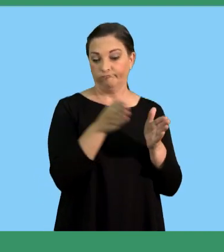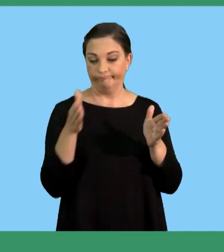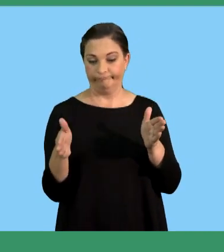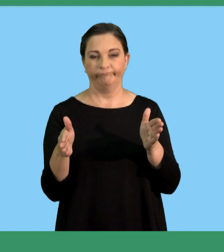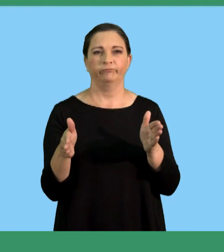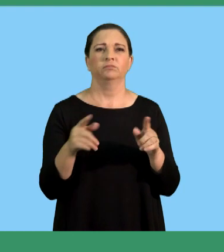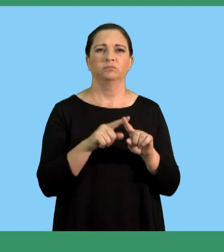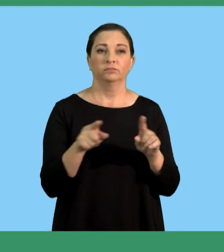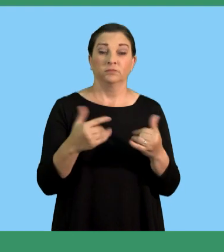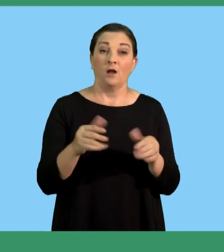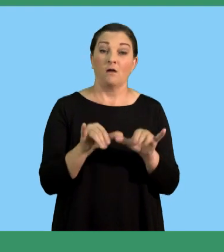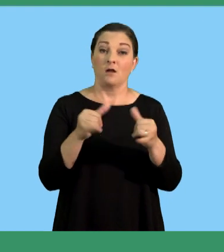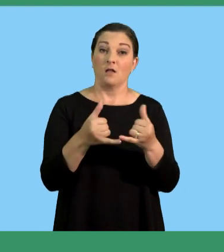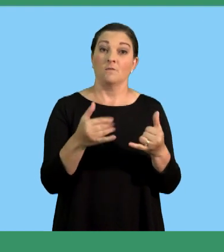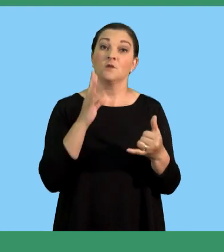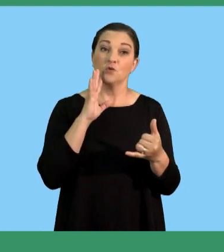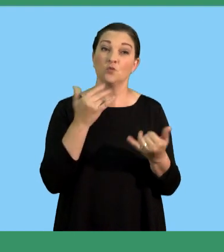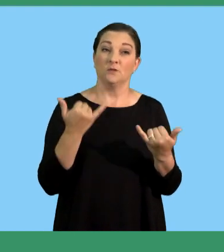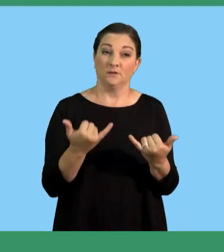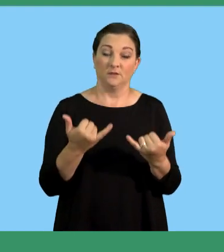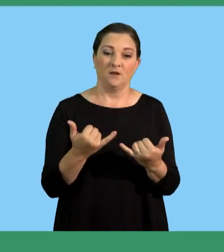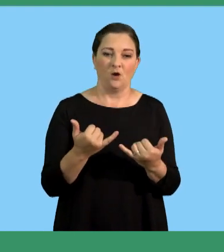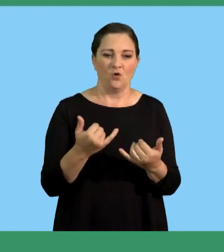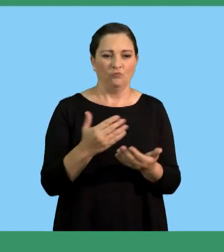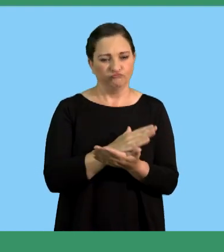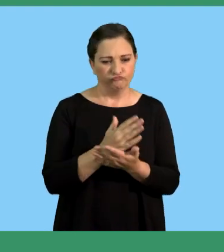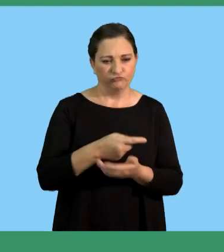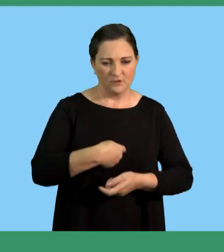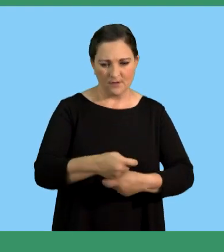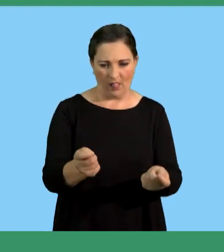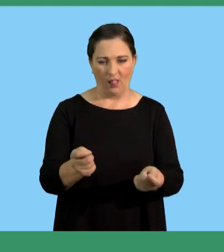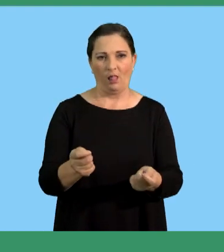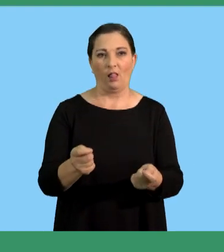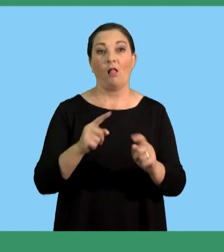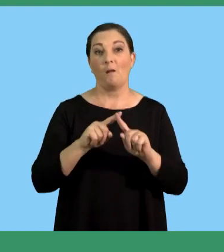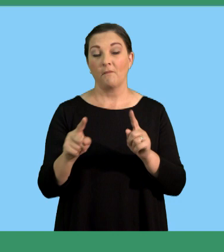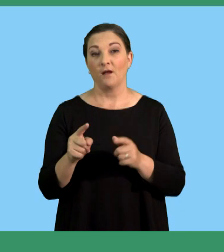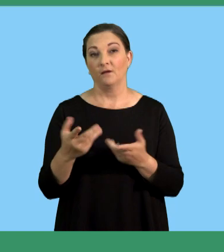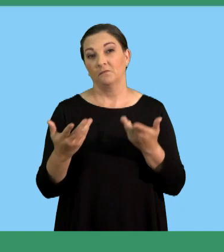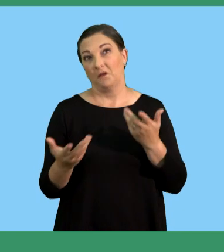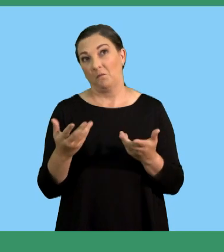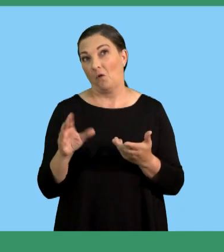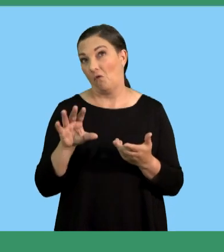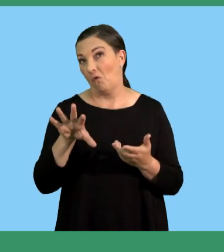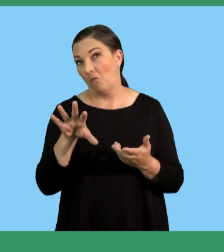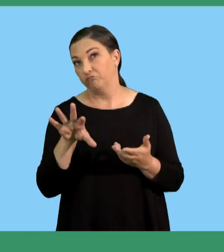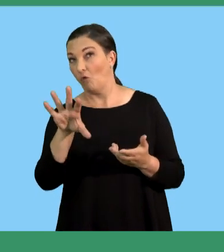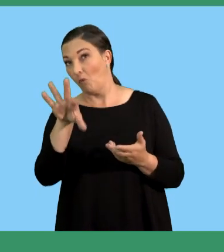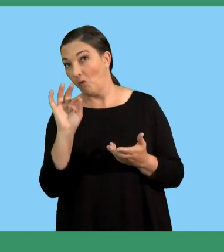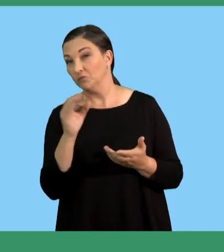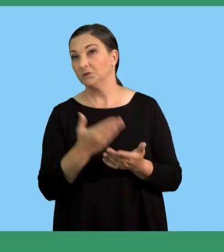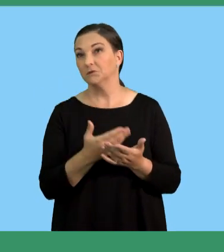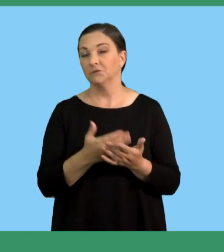this has to do with the idea that the company will be selling the shares to you with an option to say, we will buy them back maybe